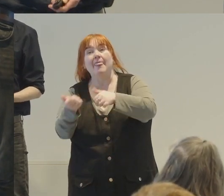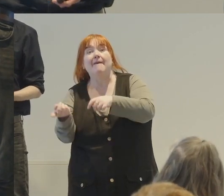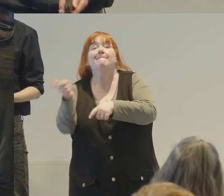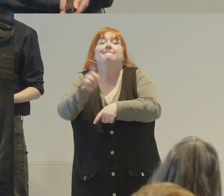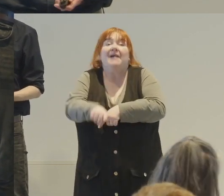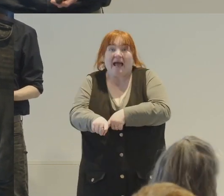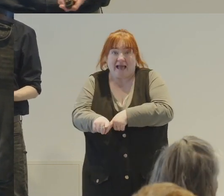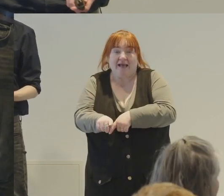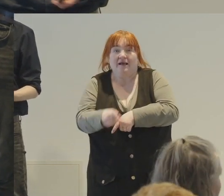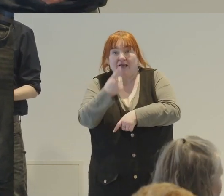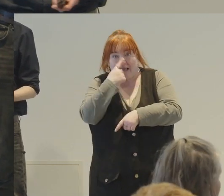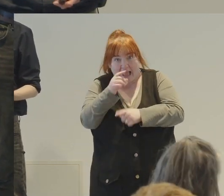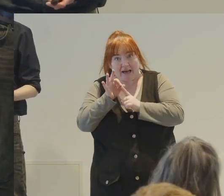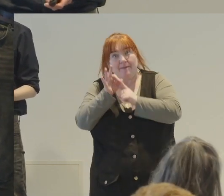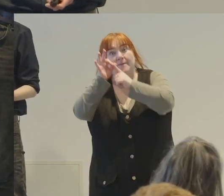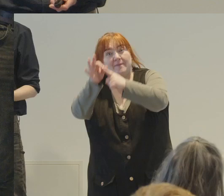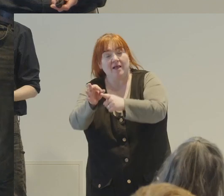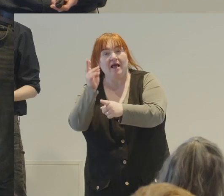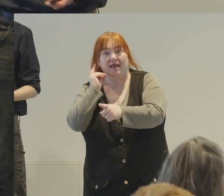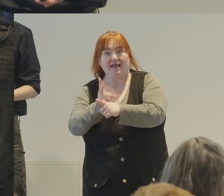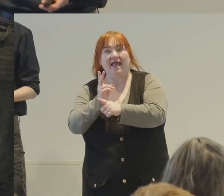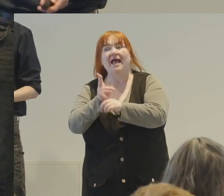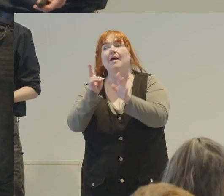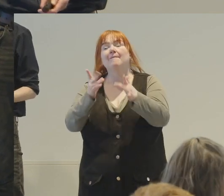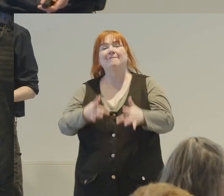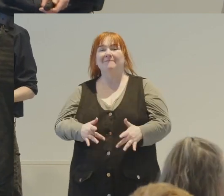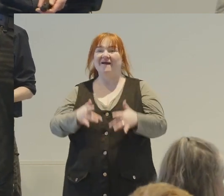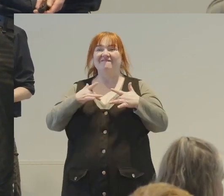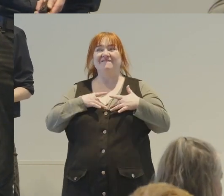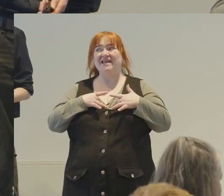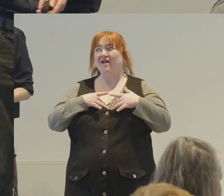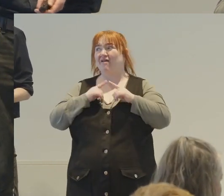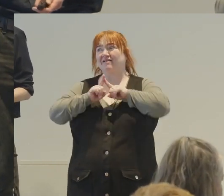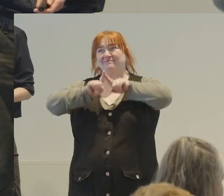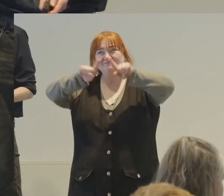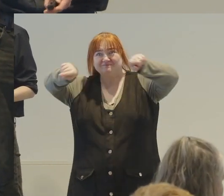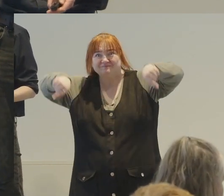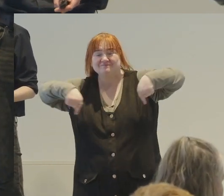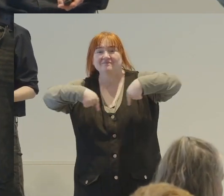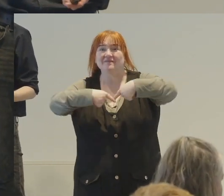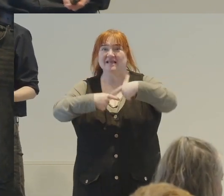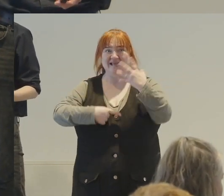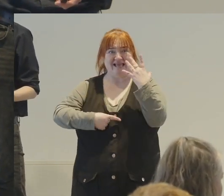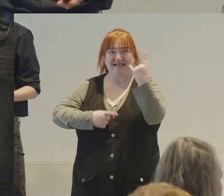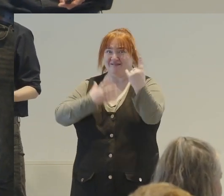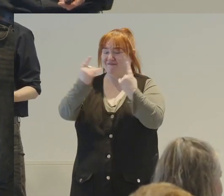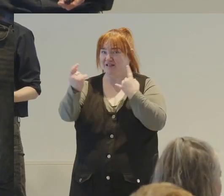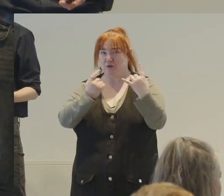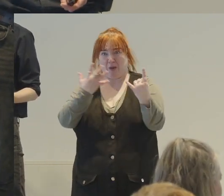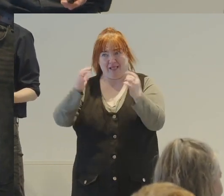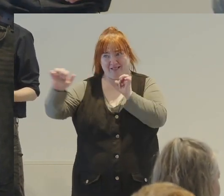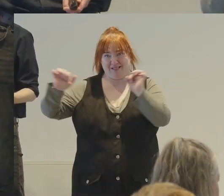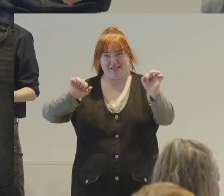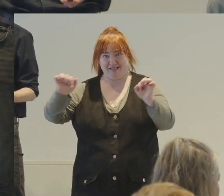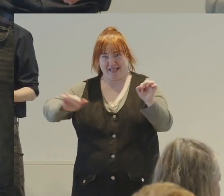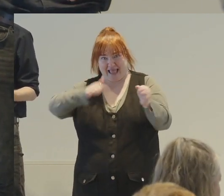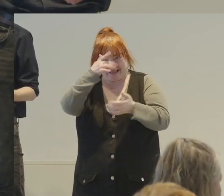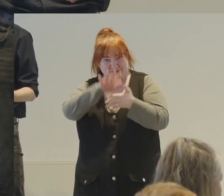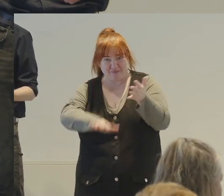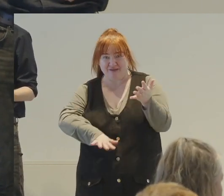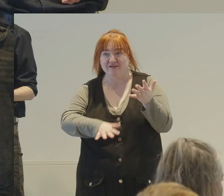think every person has an individual case and will have an individual experience. And if it's